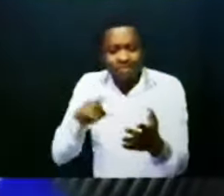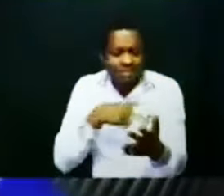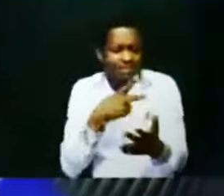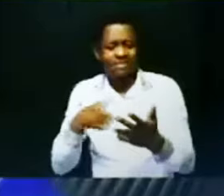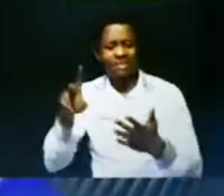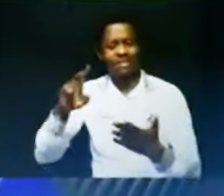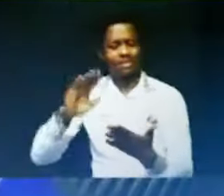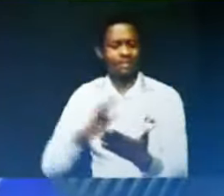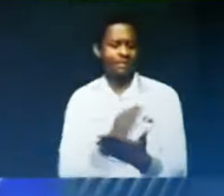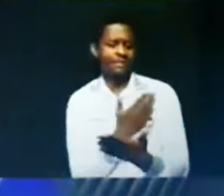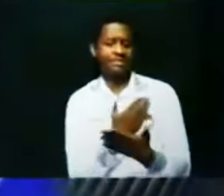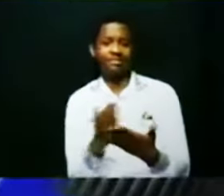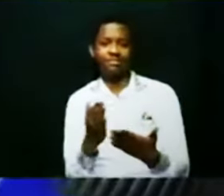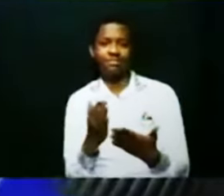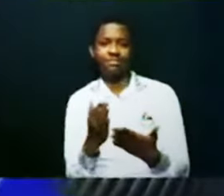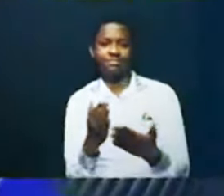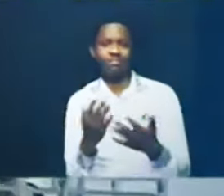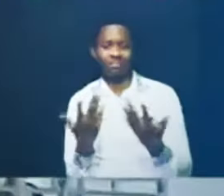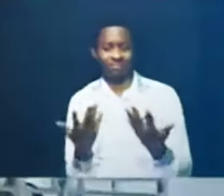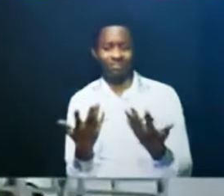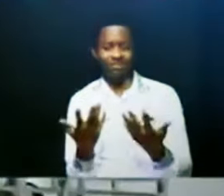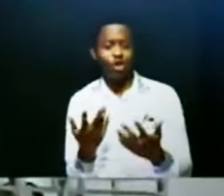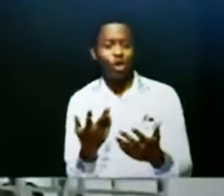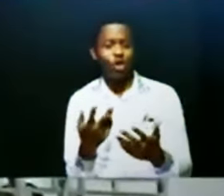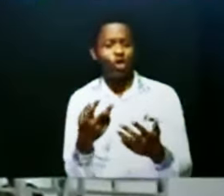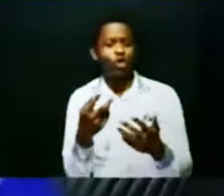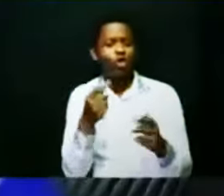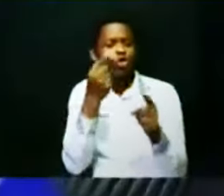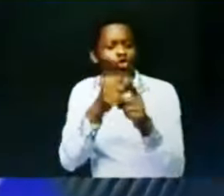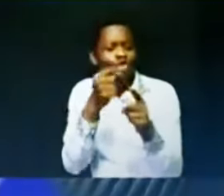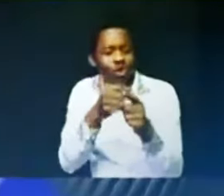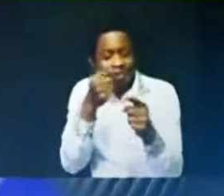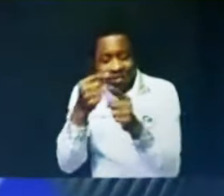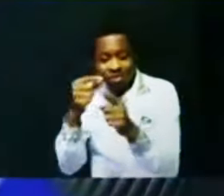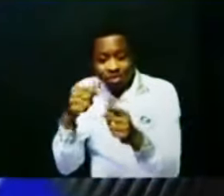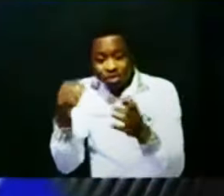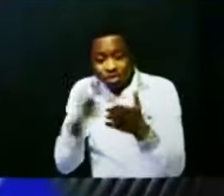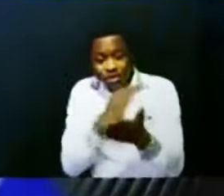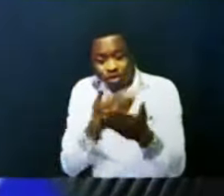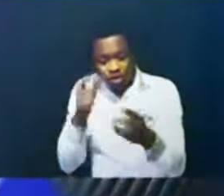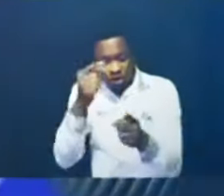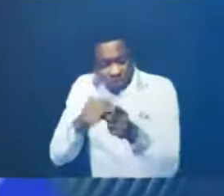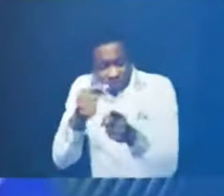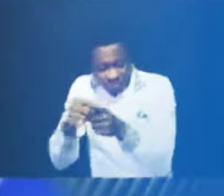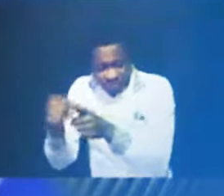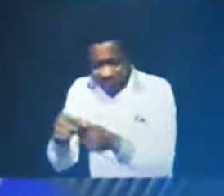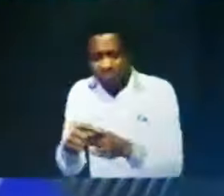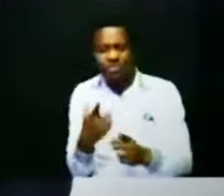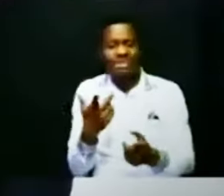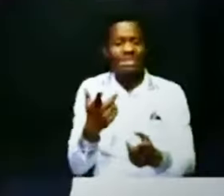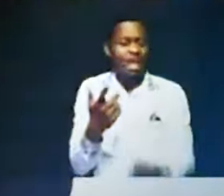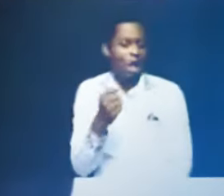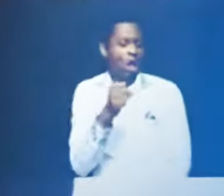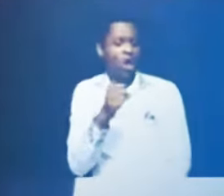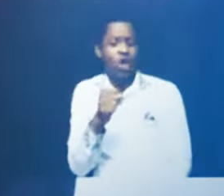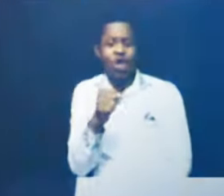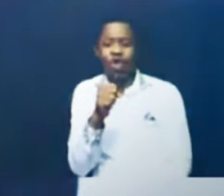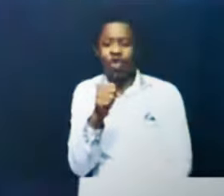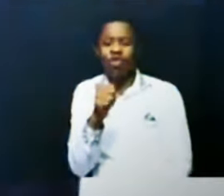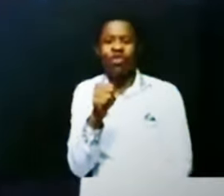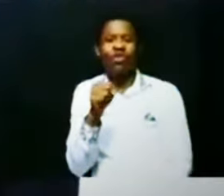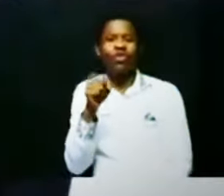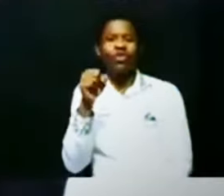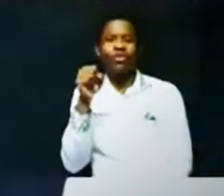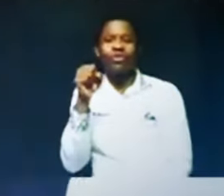sang, and this is the refrain of the song: Saul has slain his thousands, and David his tens